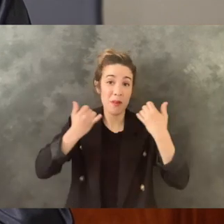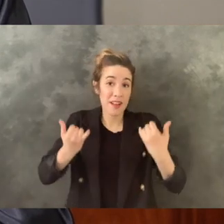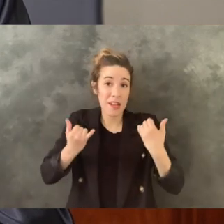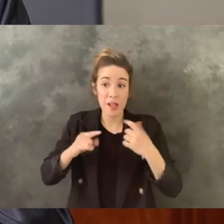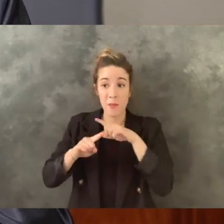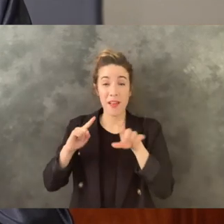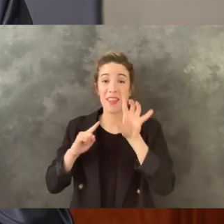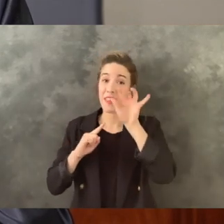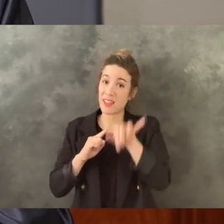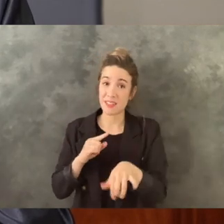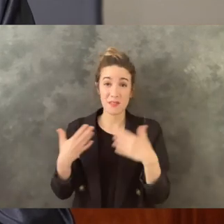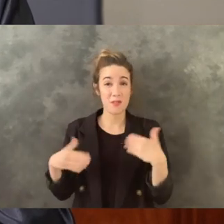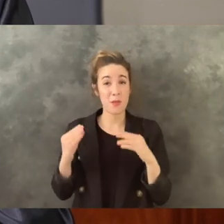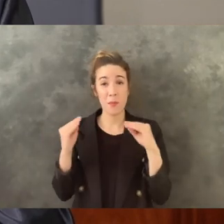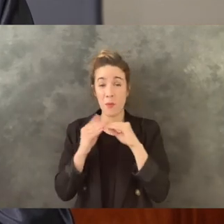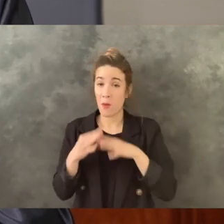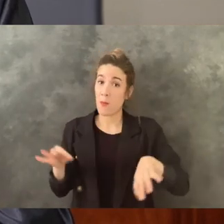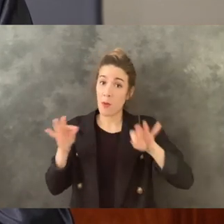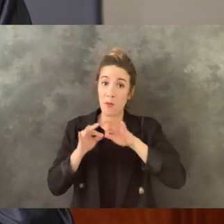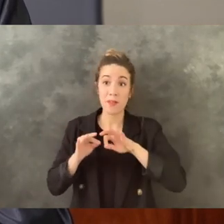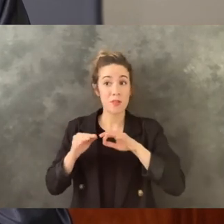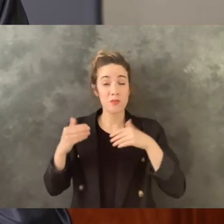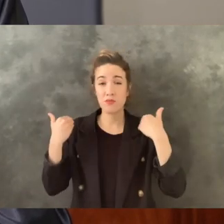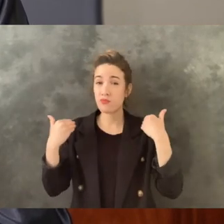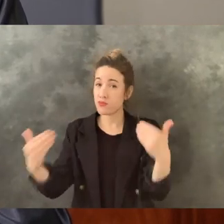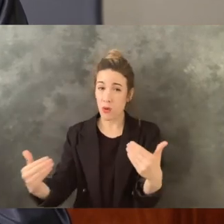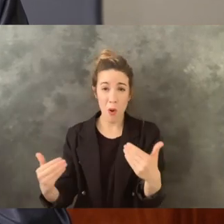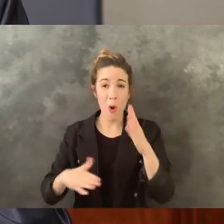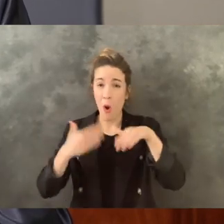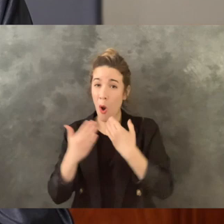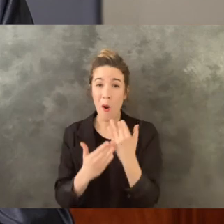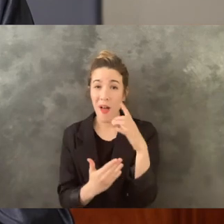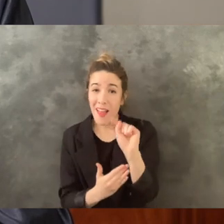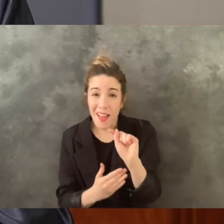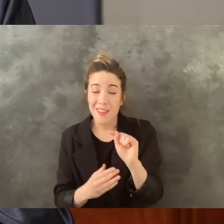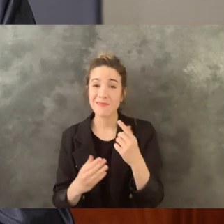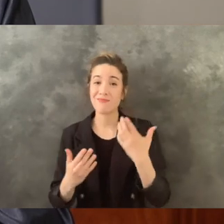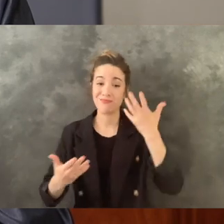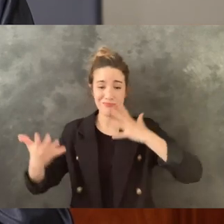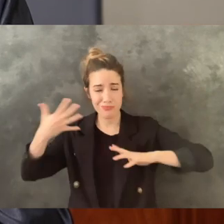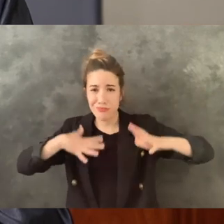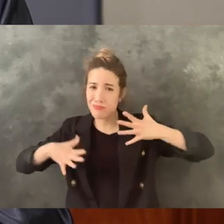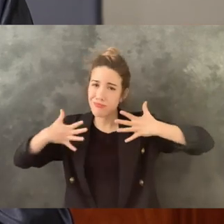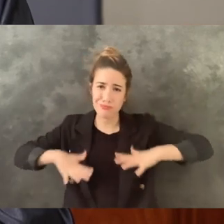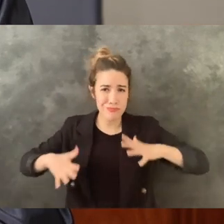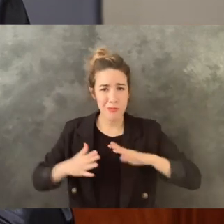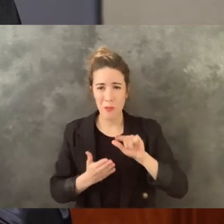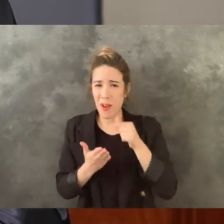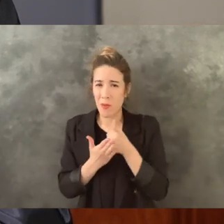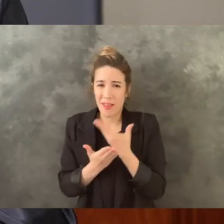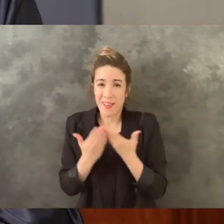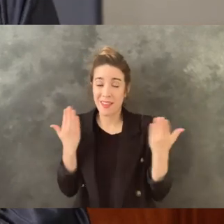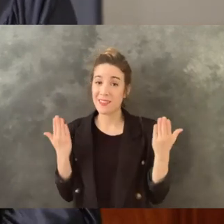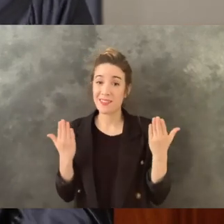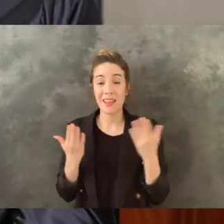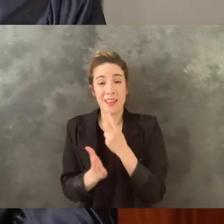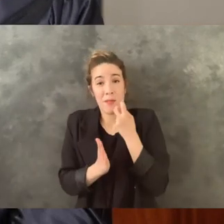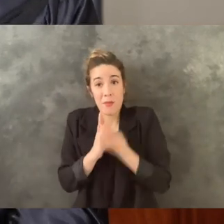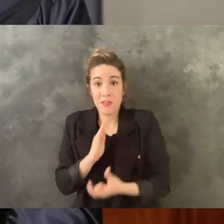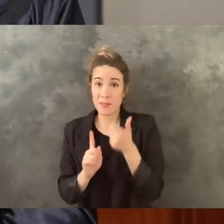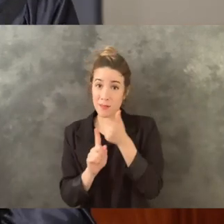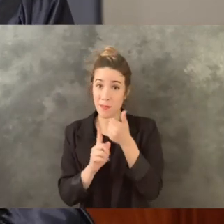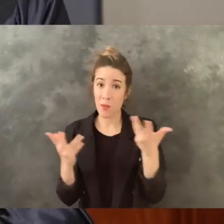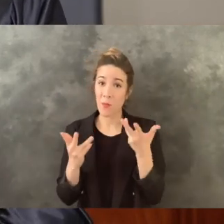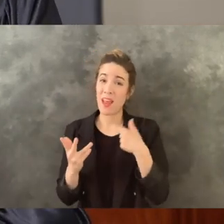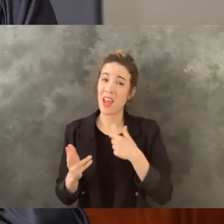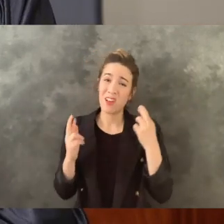but that's just all the more reason to go all out, put on that graduation regalia, and immerse yourselves in what I